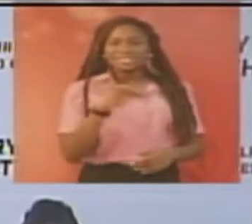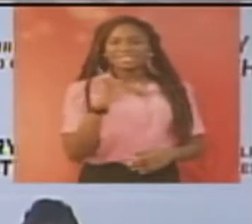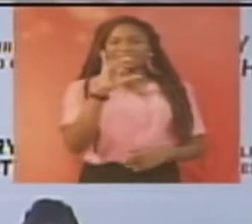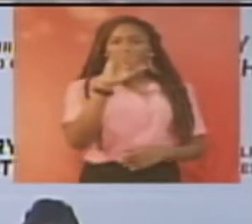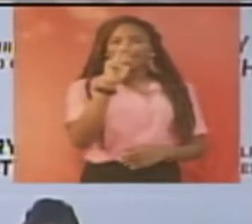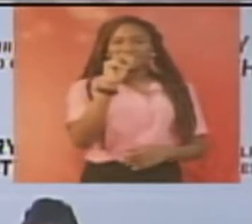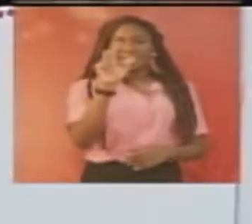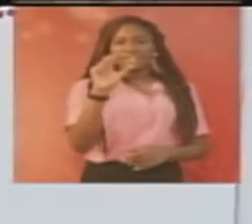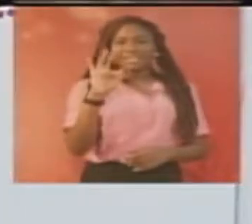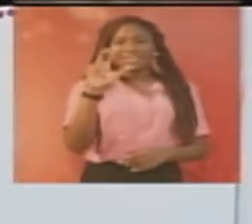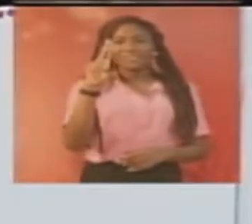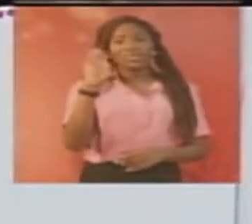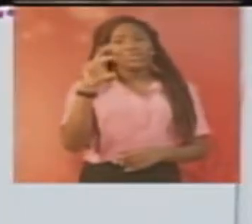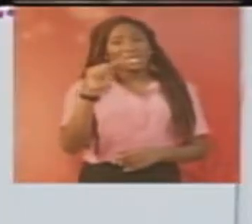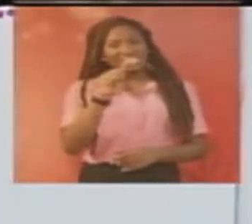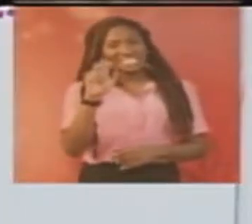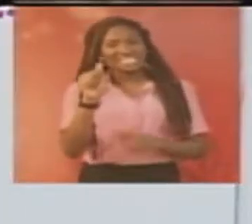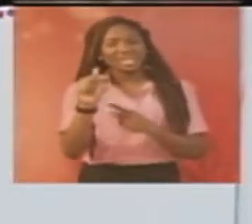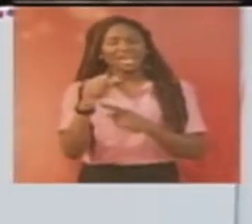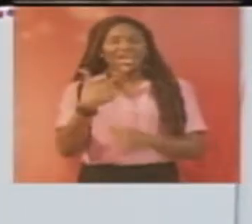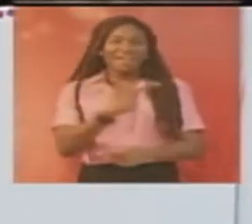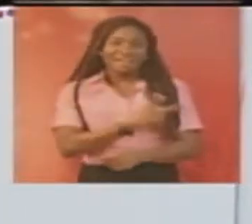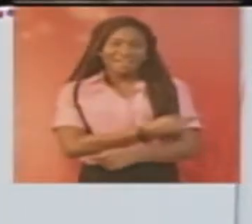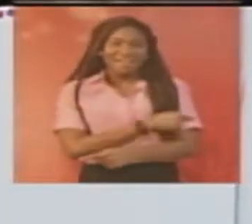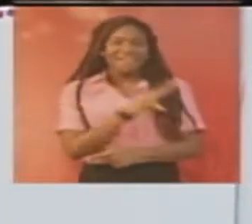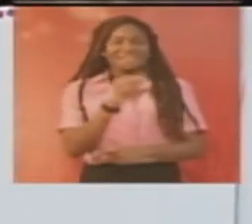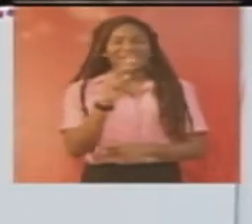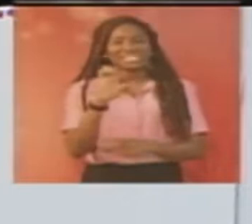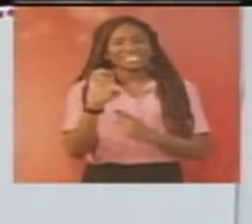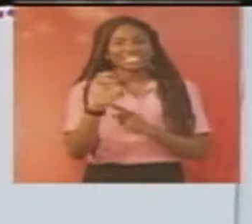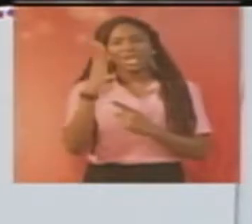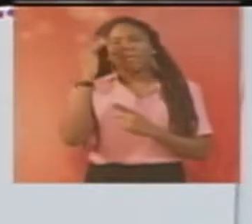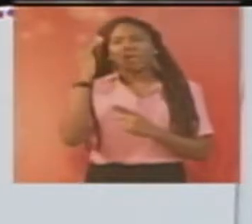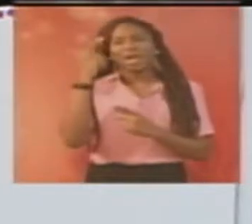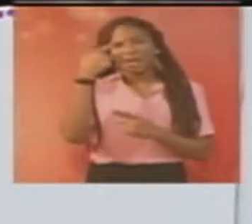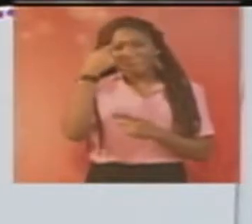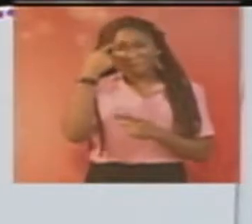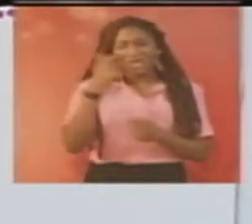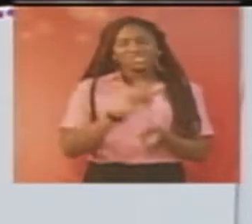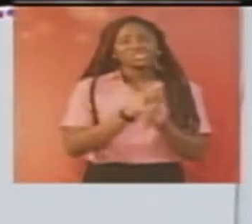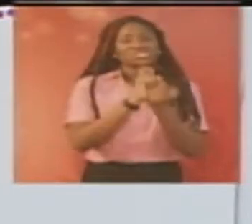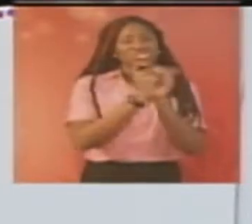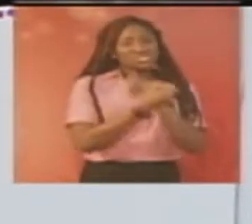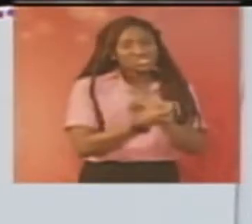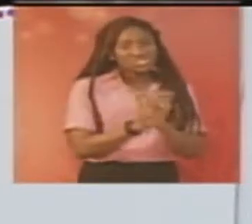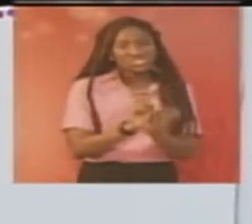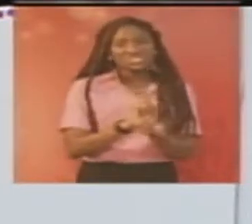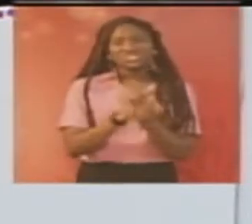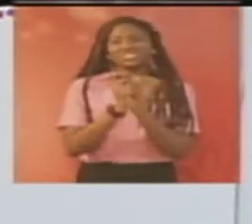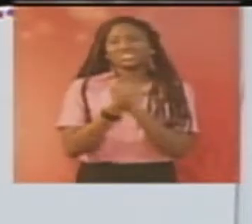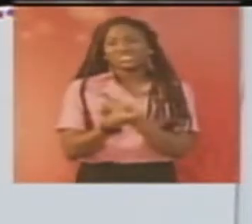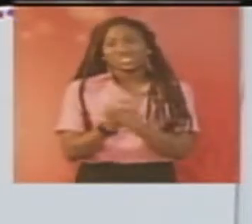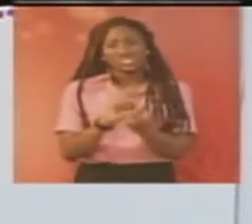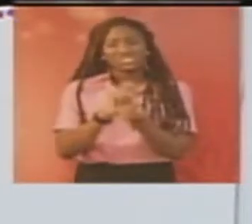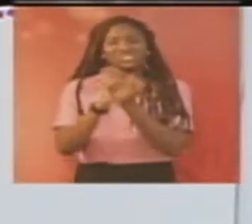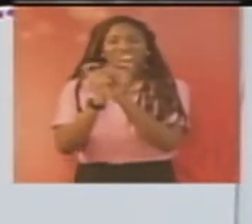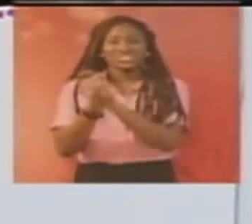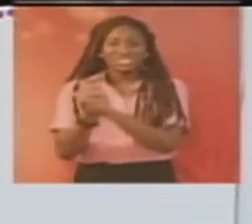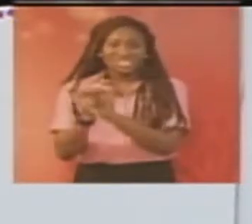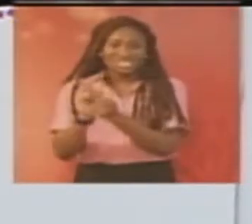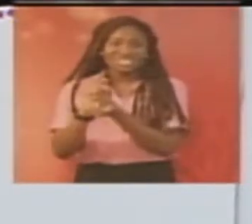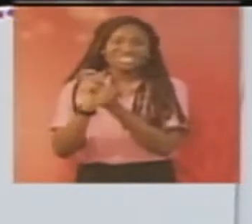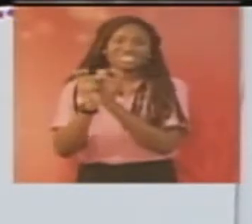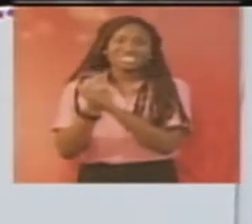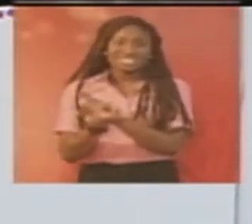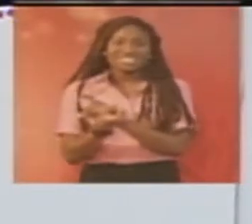repeated immunizations is because that virus changes over time. So that virus has a way of sort of